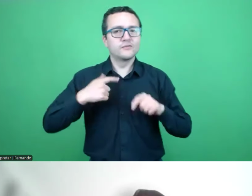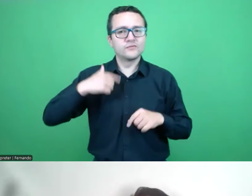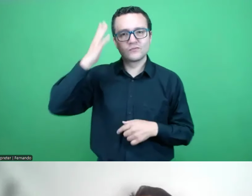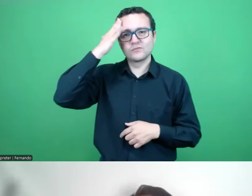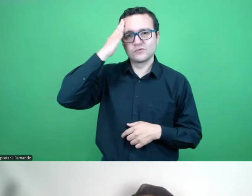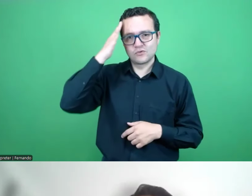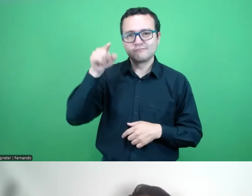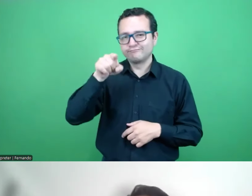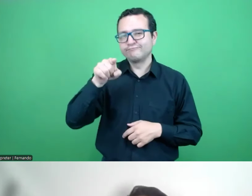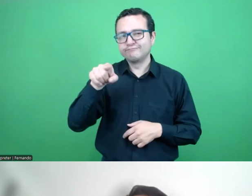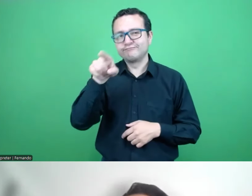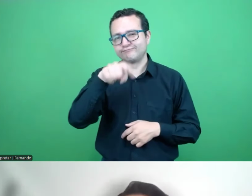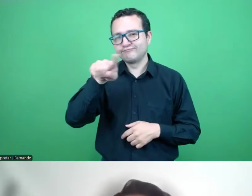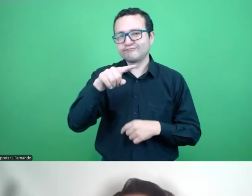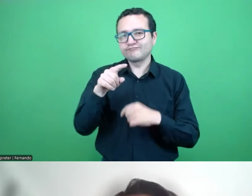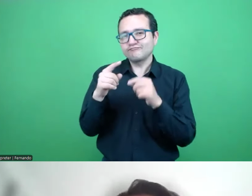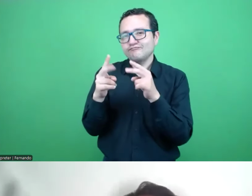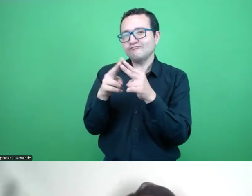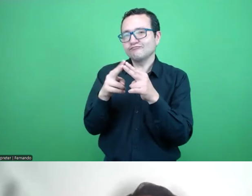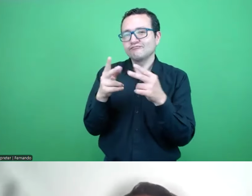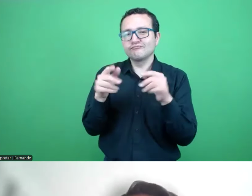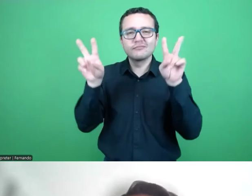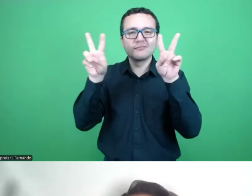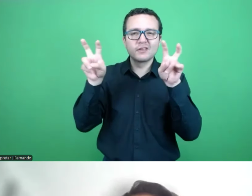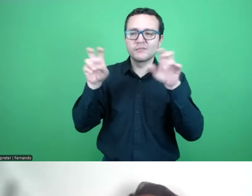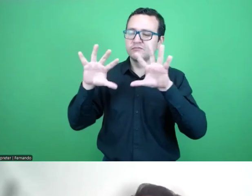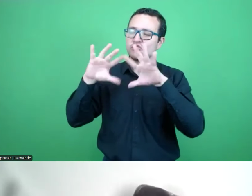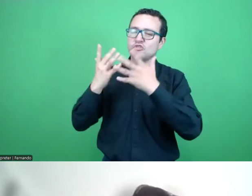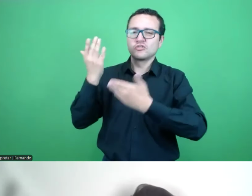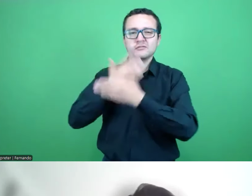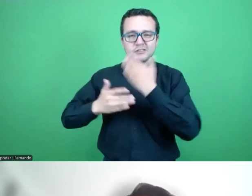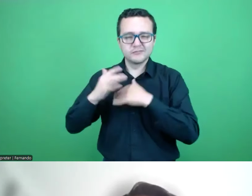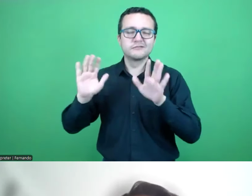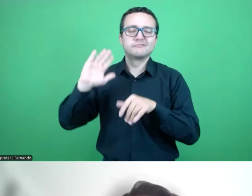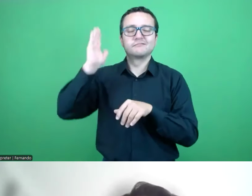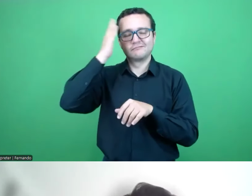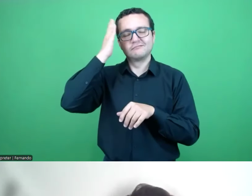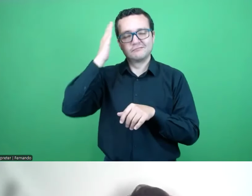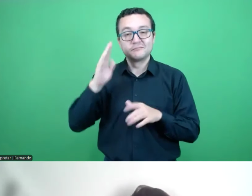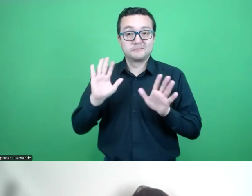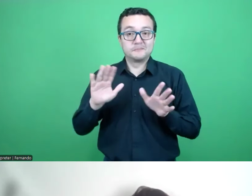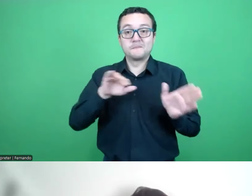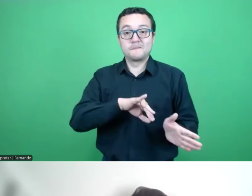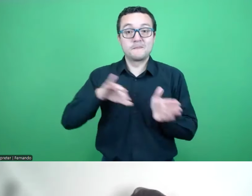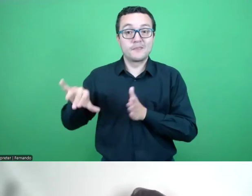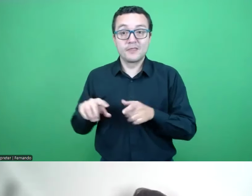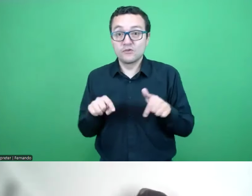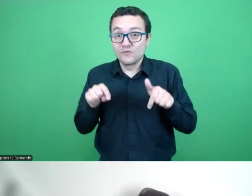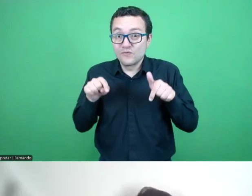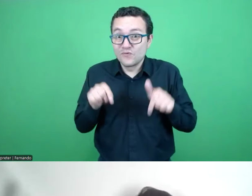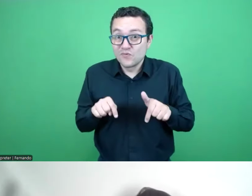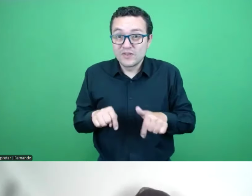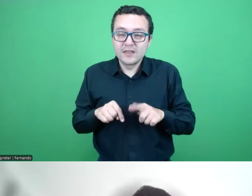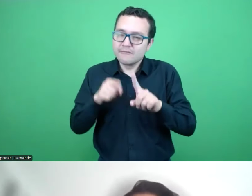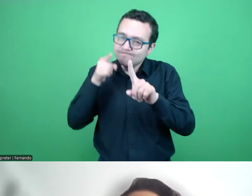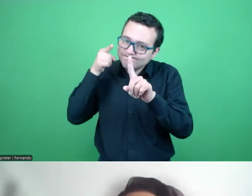my intervention today a bit more on different ways in which you can engage with the GDS and where are